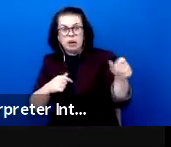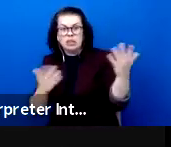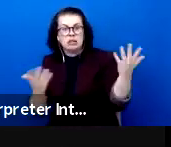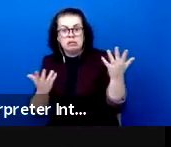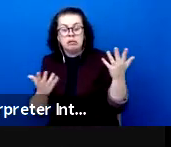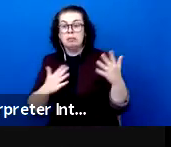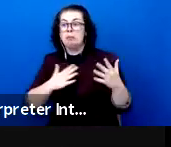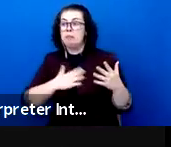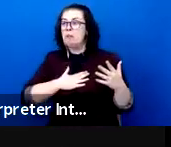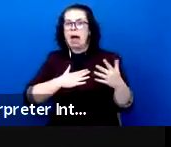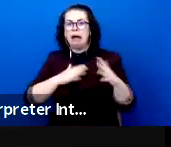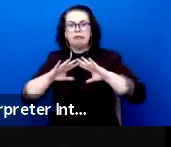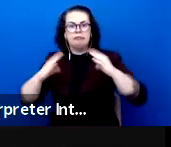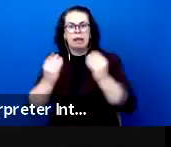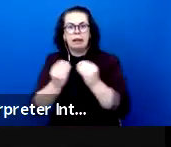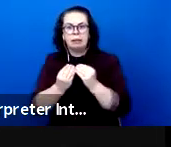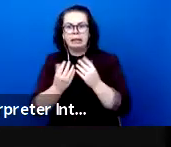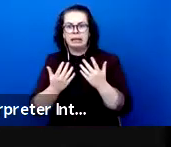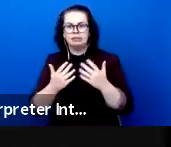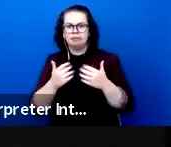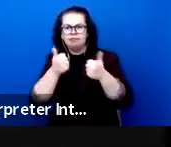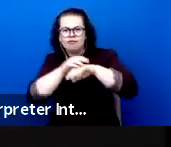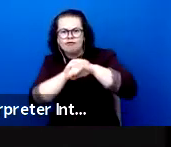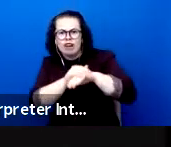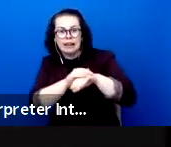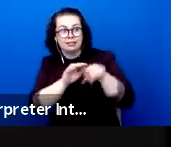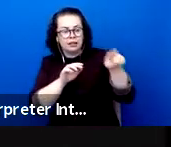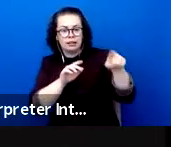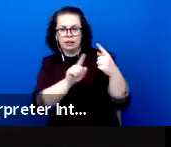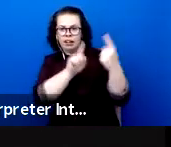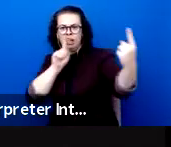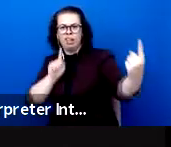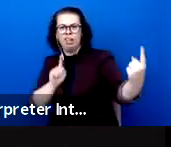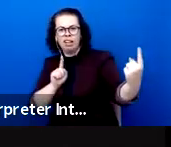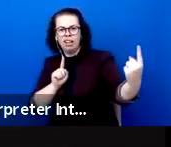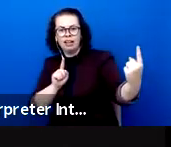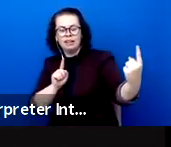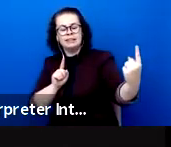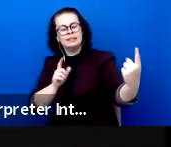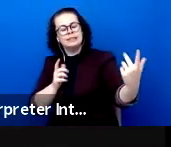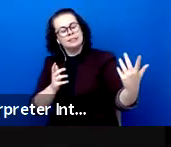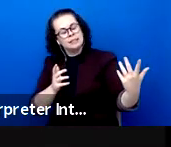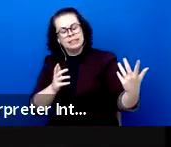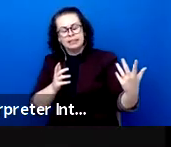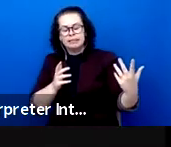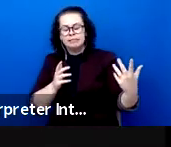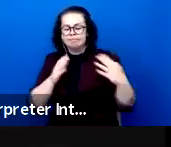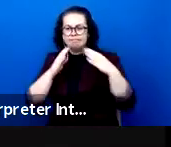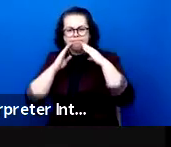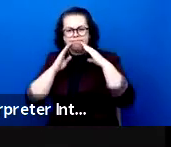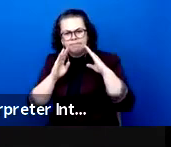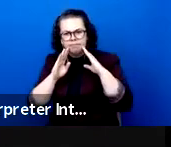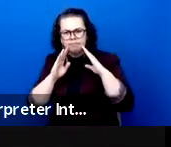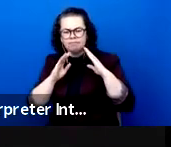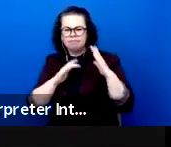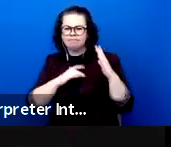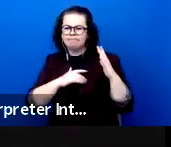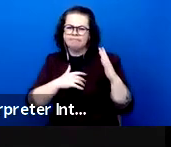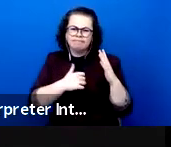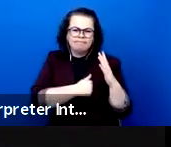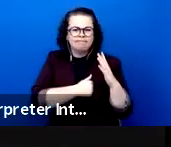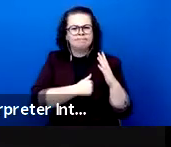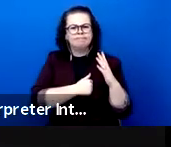sister or brother. This is certainly the most tragic and destabilizing consequence of the